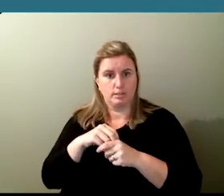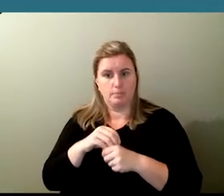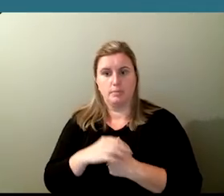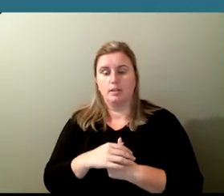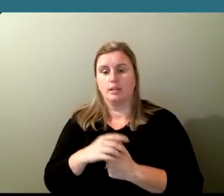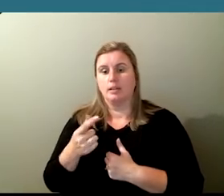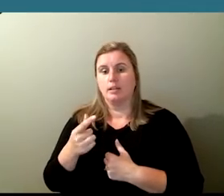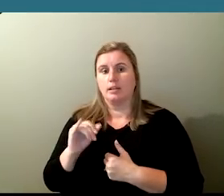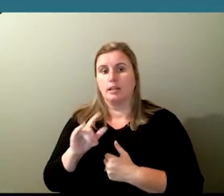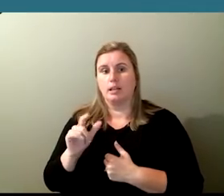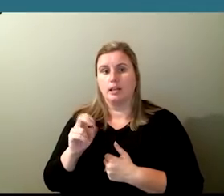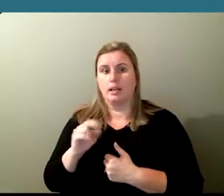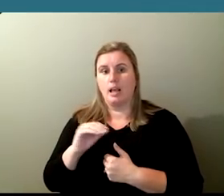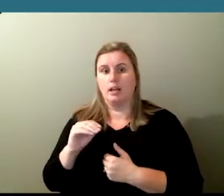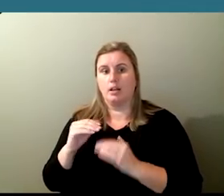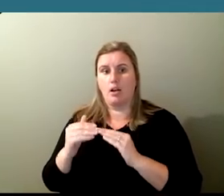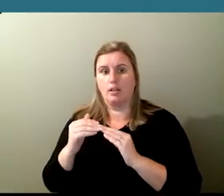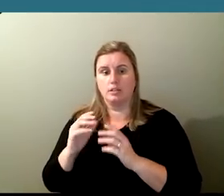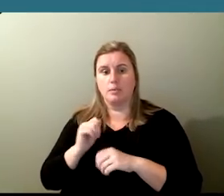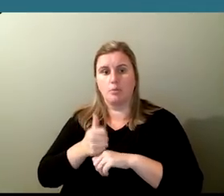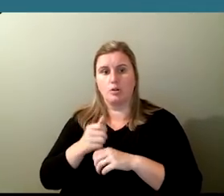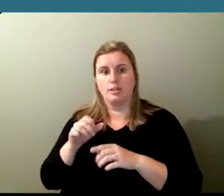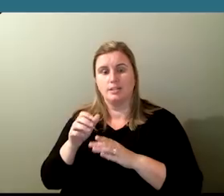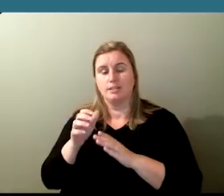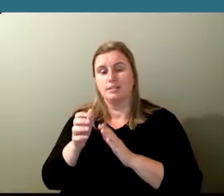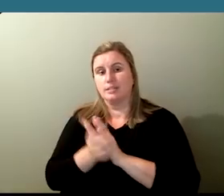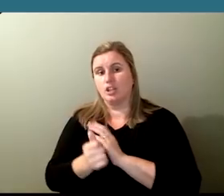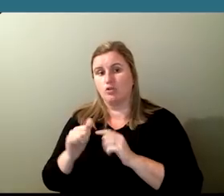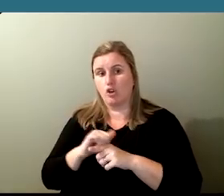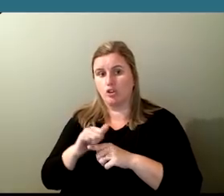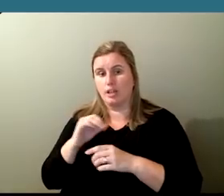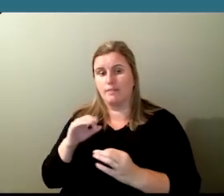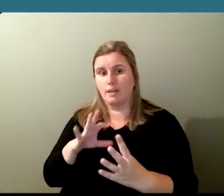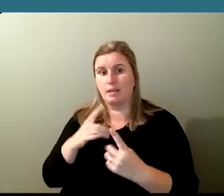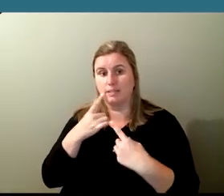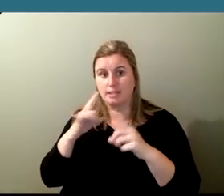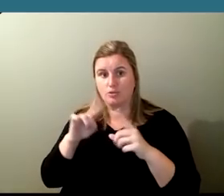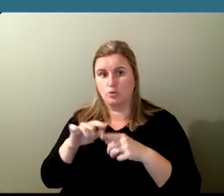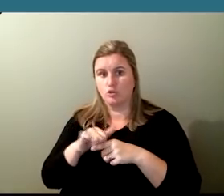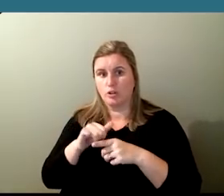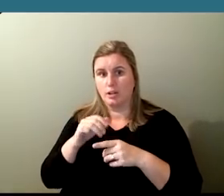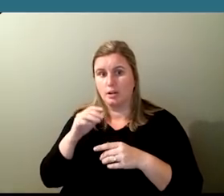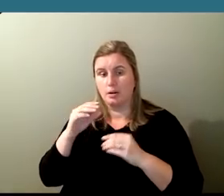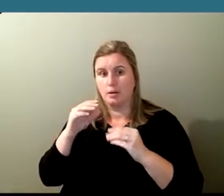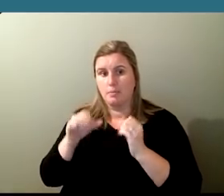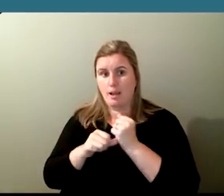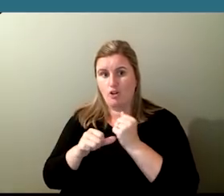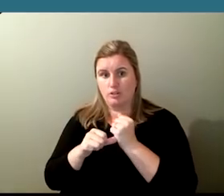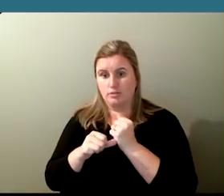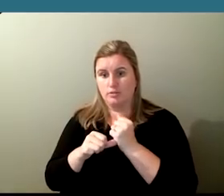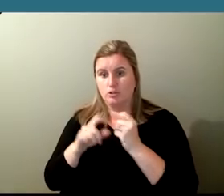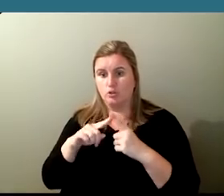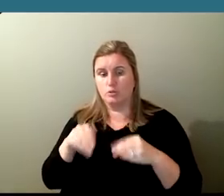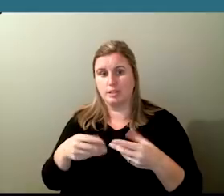also employed skill rehearsal and feedback successfully to train paraeducators to